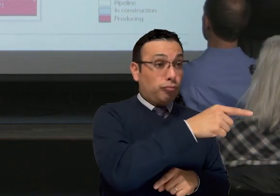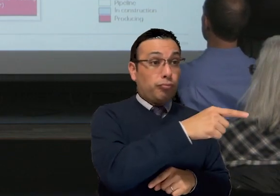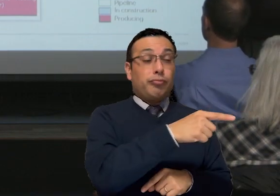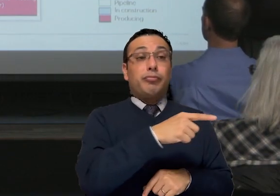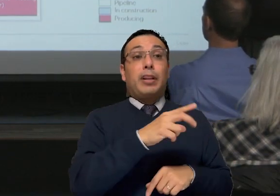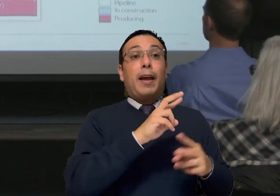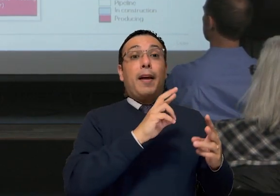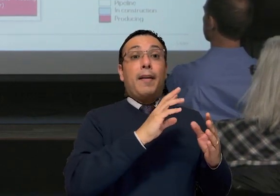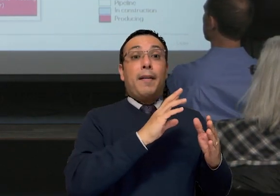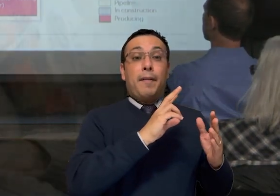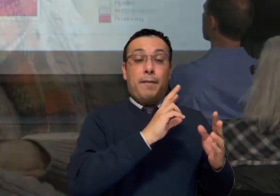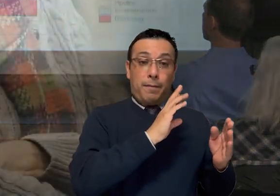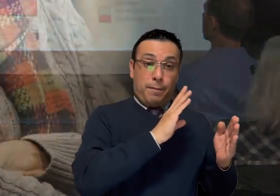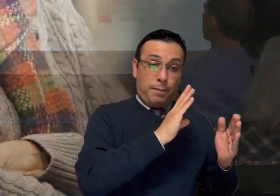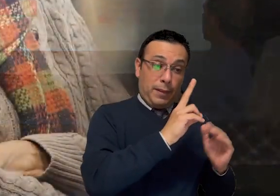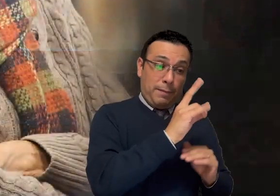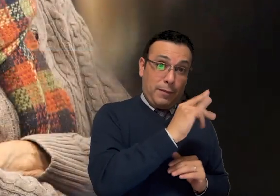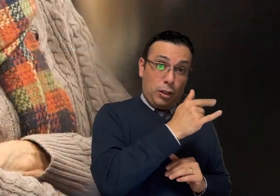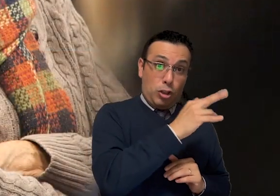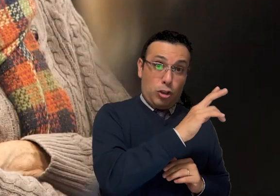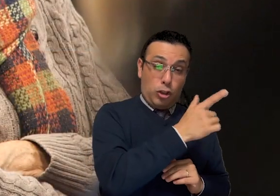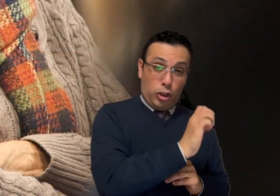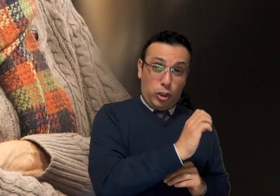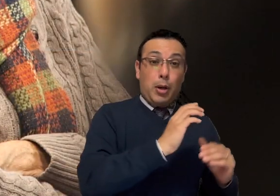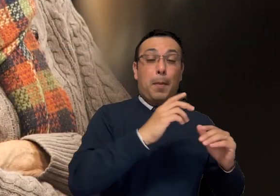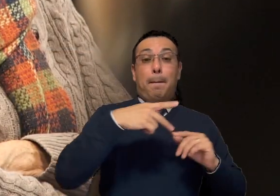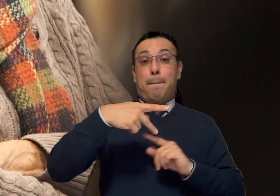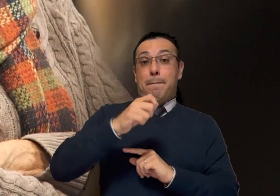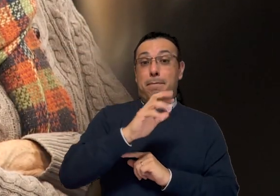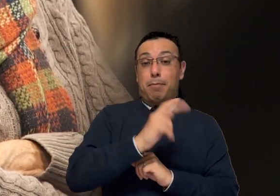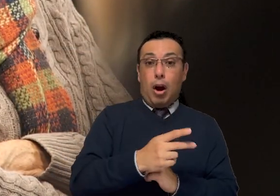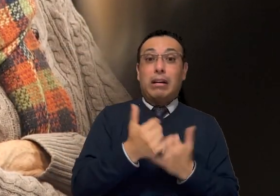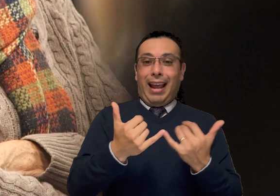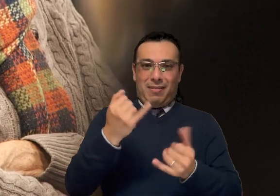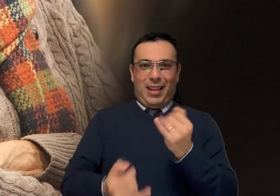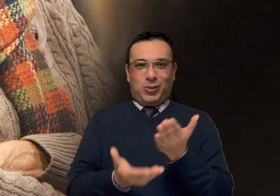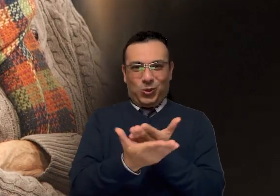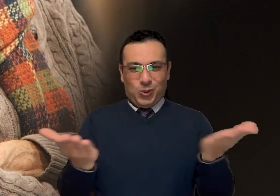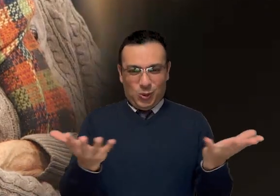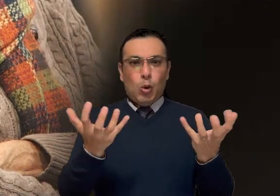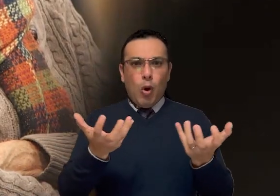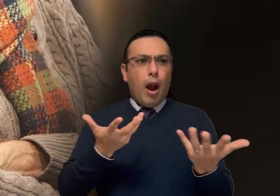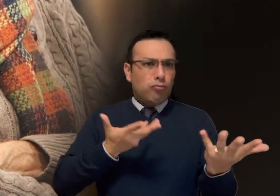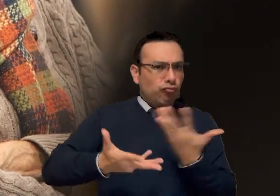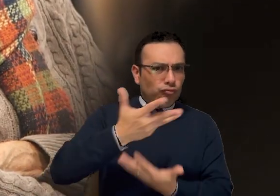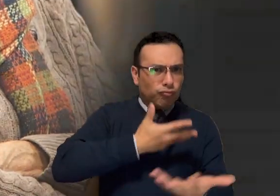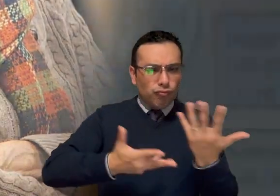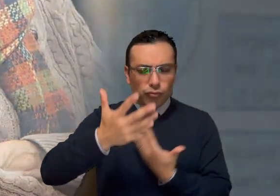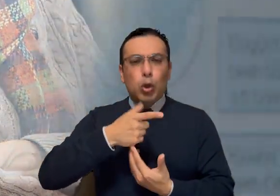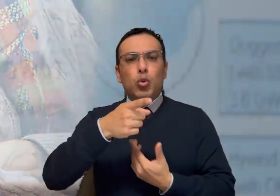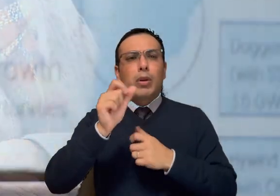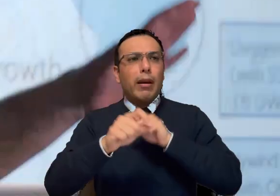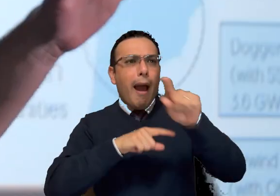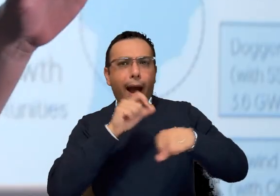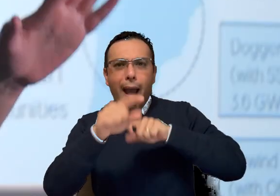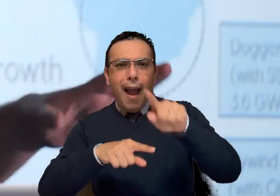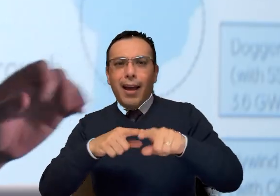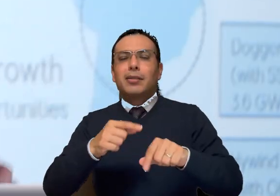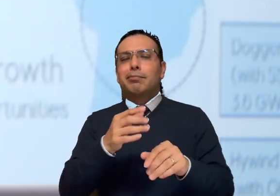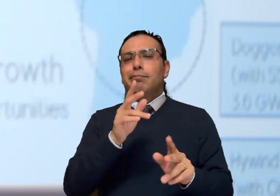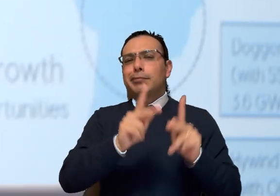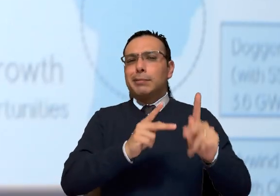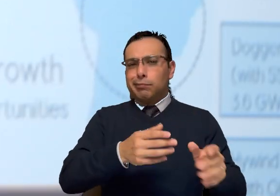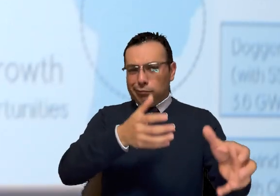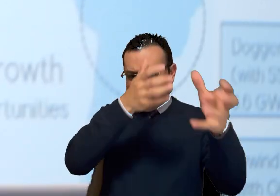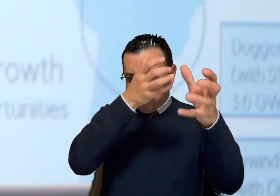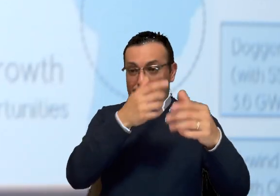keep it brief because tonight's the opportunity we want to make sure everyone gets to interact with our subject matter experts both in here and also after